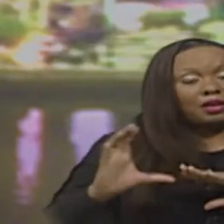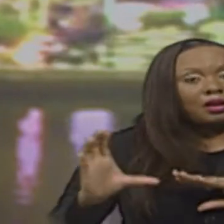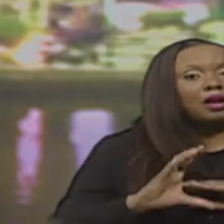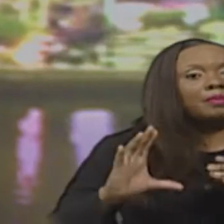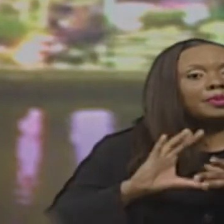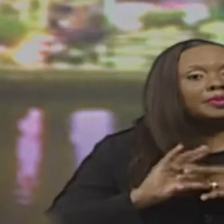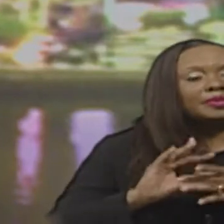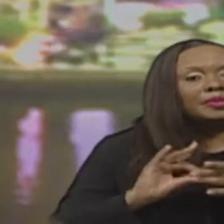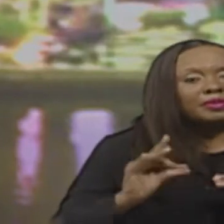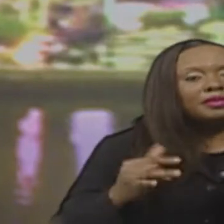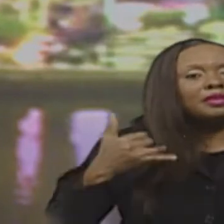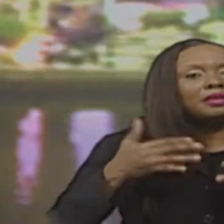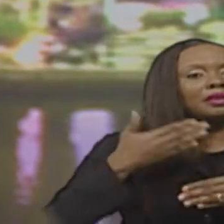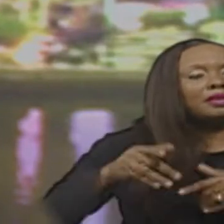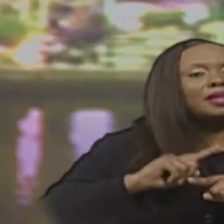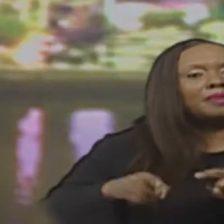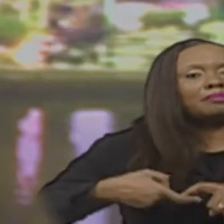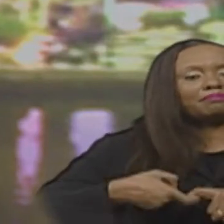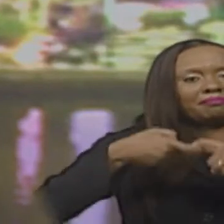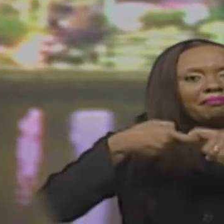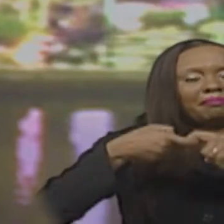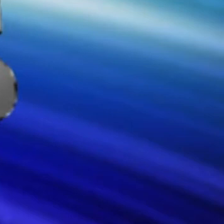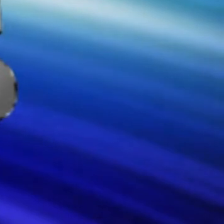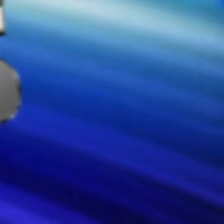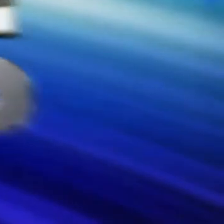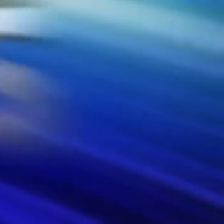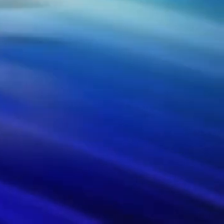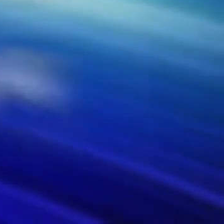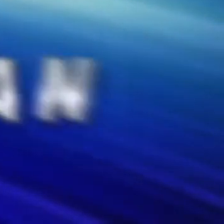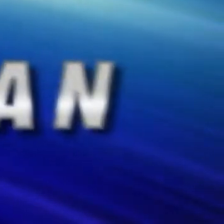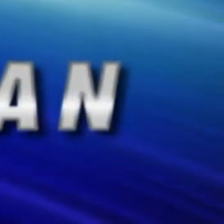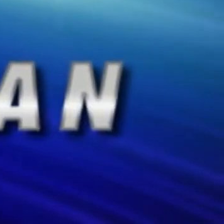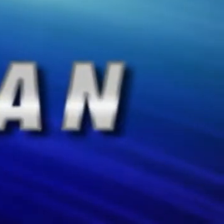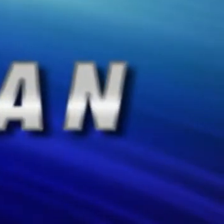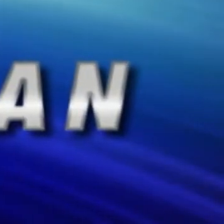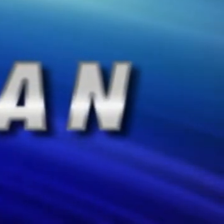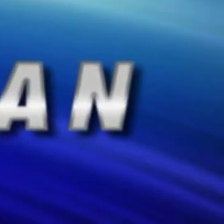take a look at some of the stories making headlines across the Caribbean.